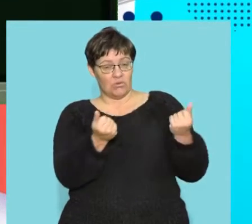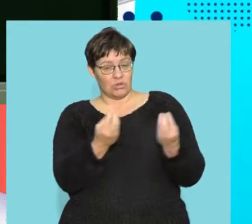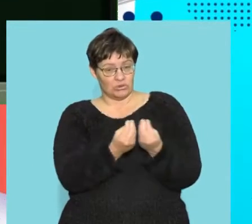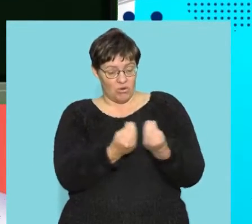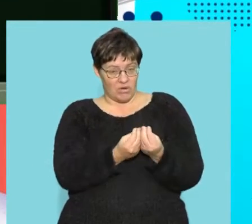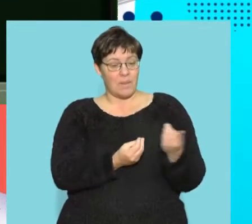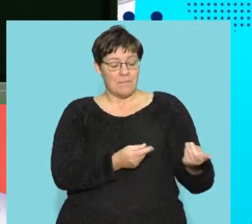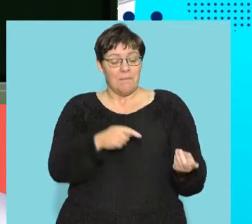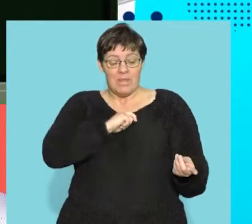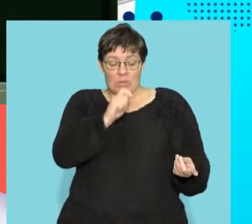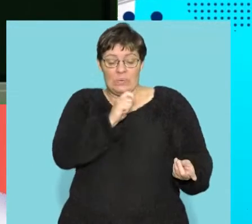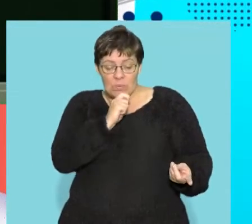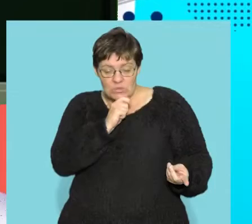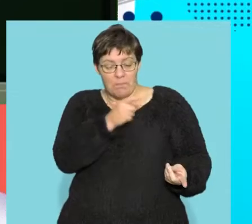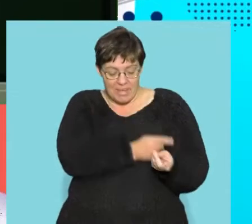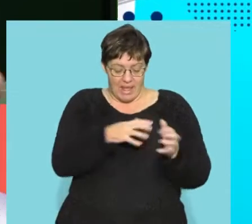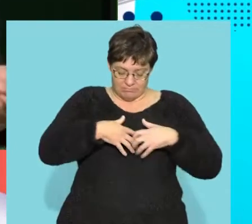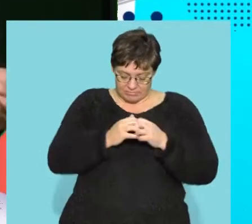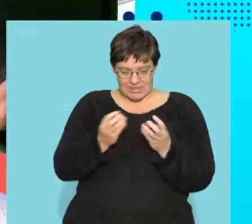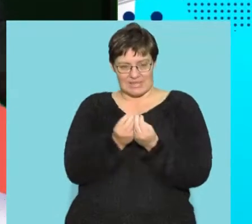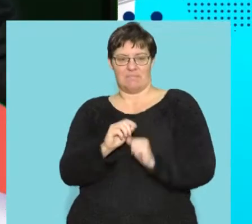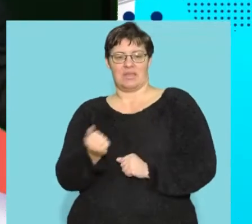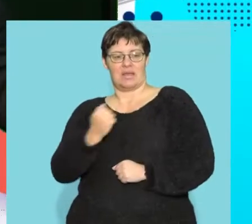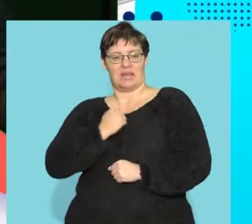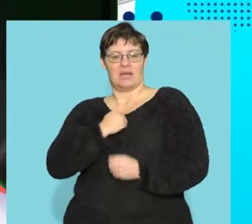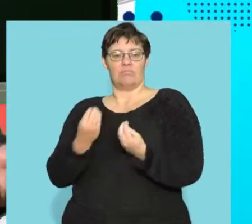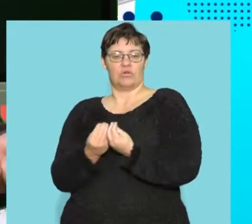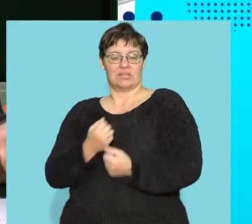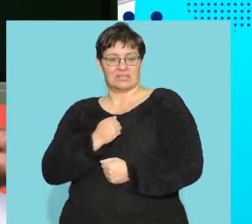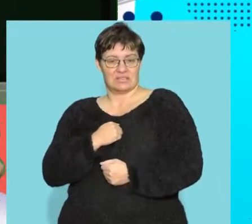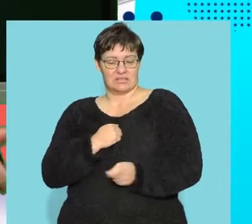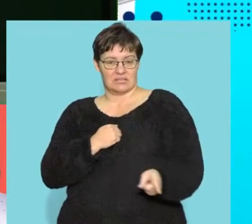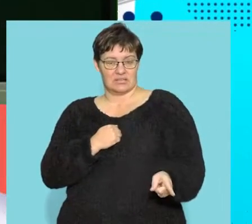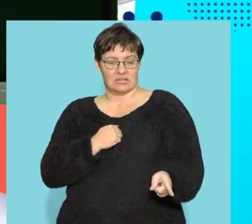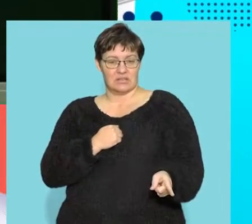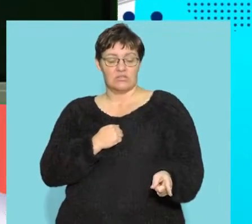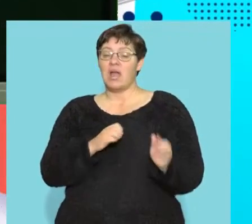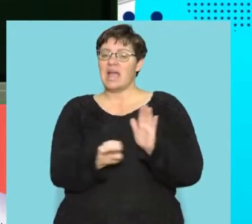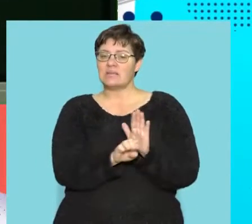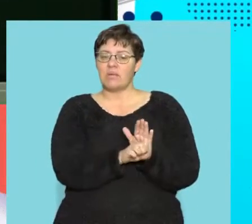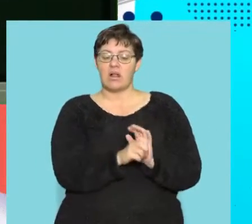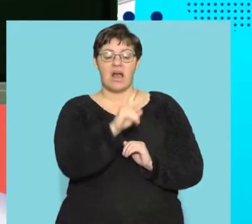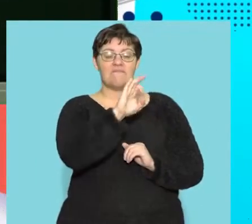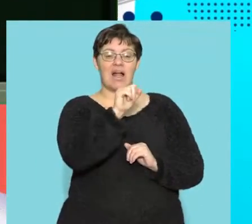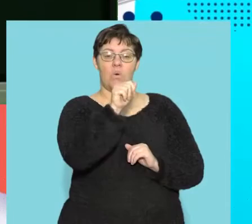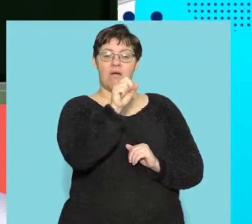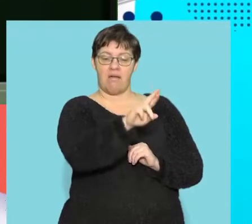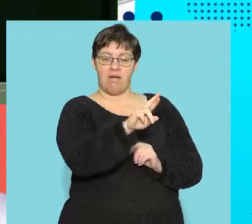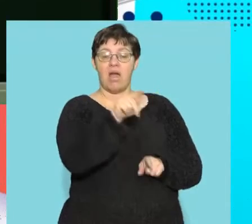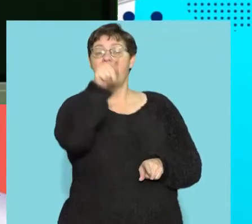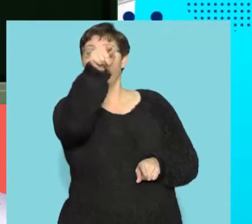is what you're going to be using to manufacture your product. So the example that we gave you here is that flour